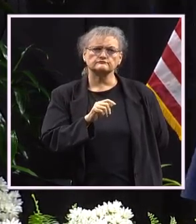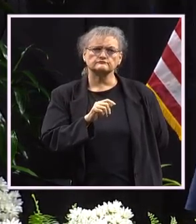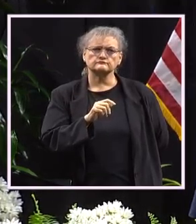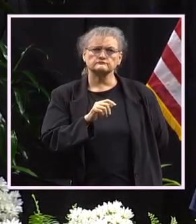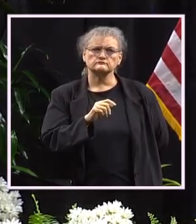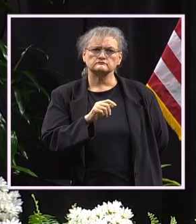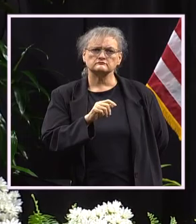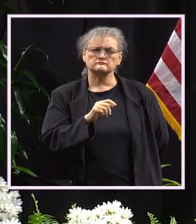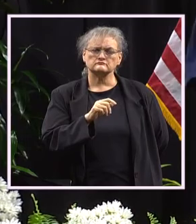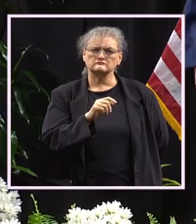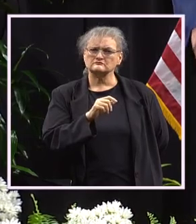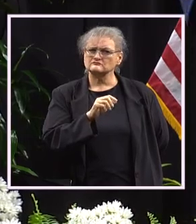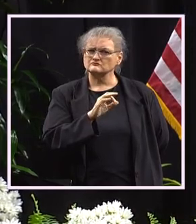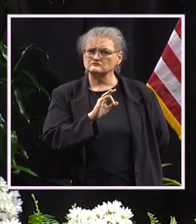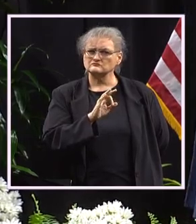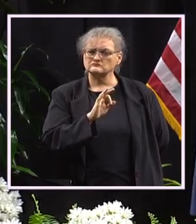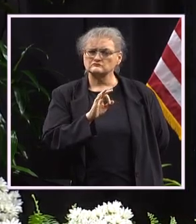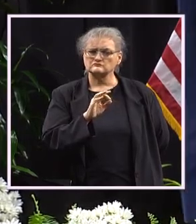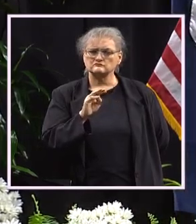Ferlin Rose B. Malari.